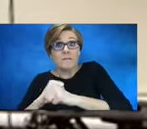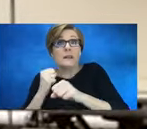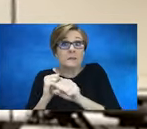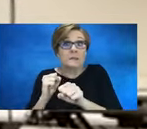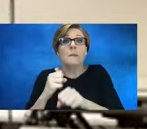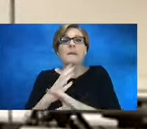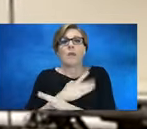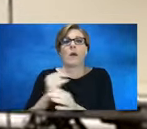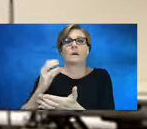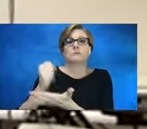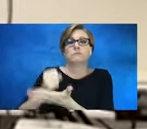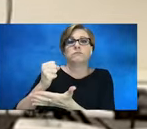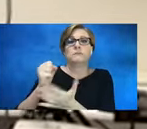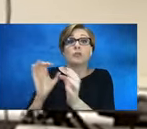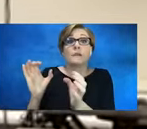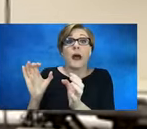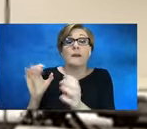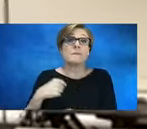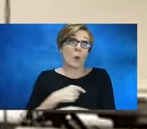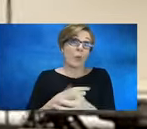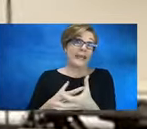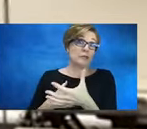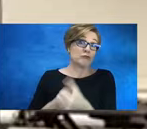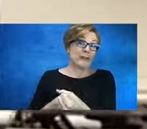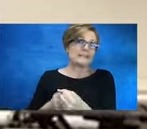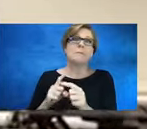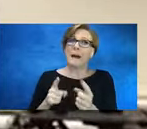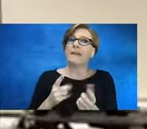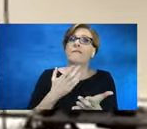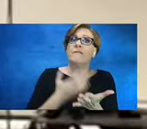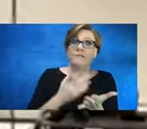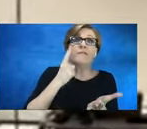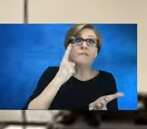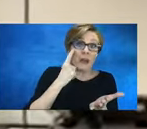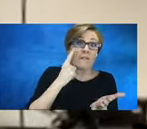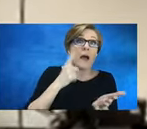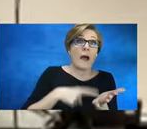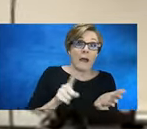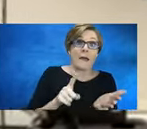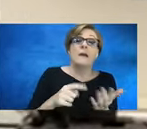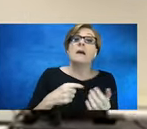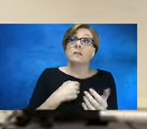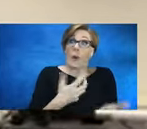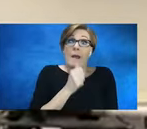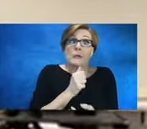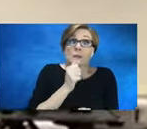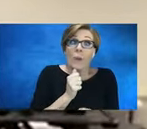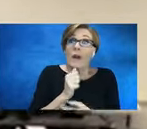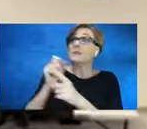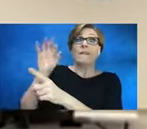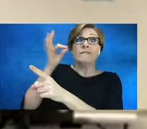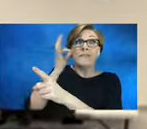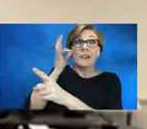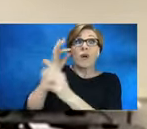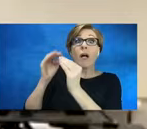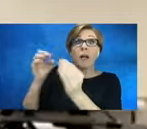use. Now, we trust but verify. So in the state of Arizona, we also then require that that equipment go through a separate